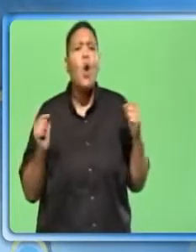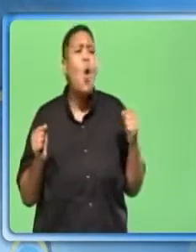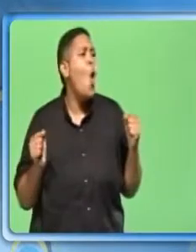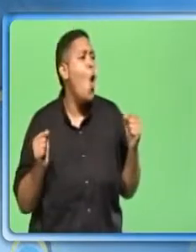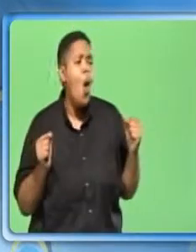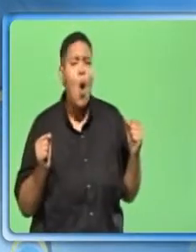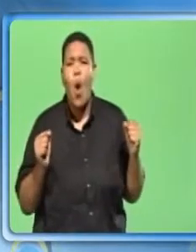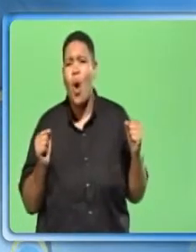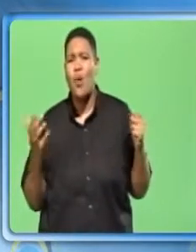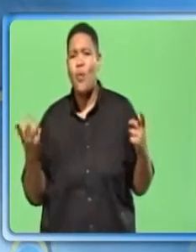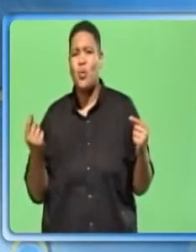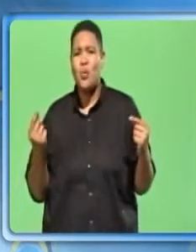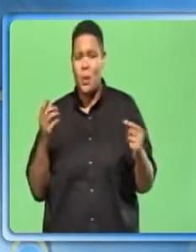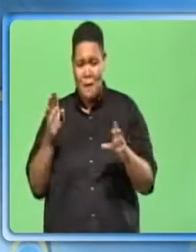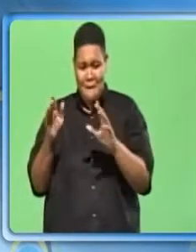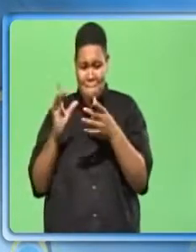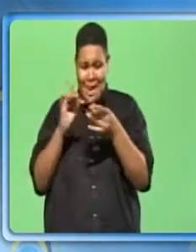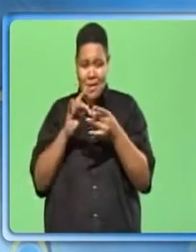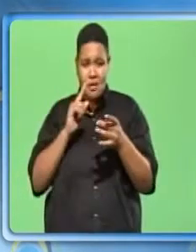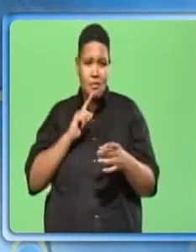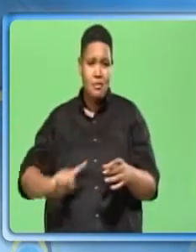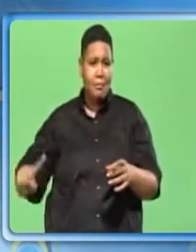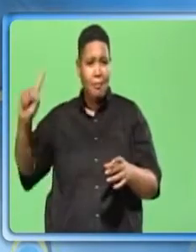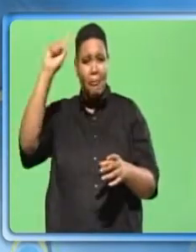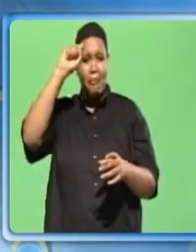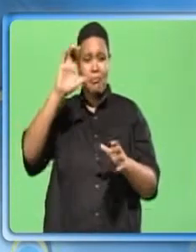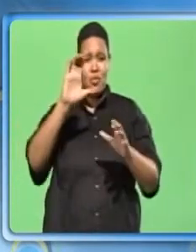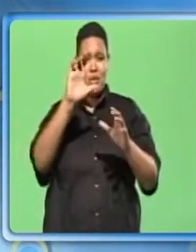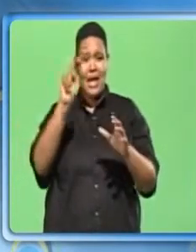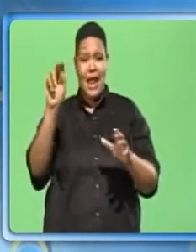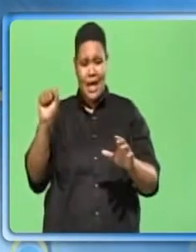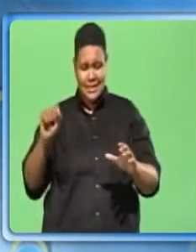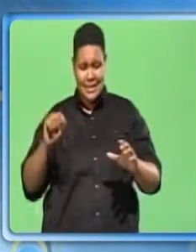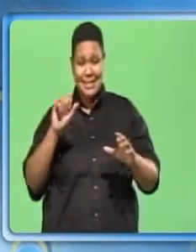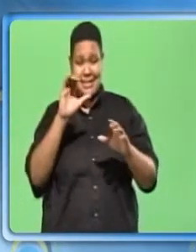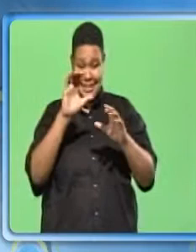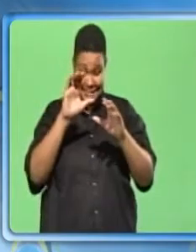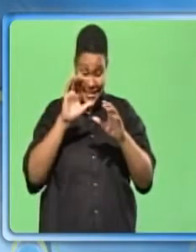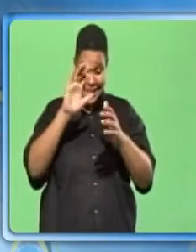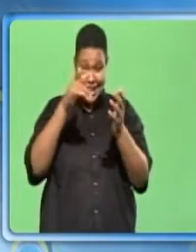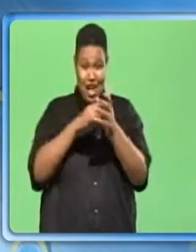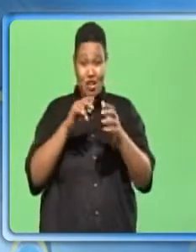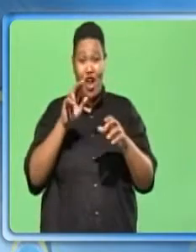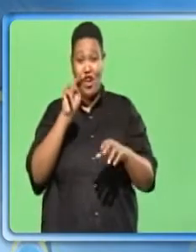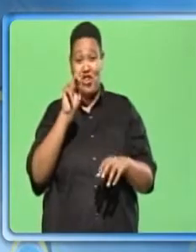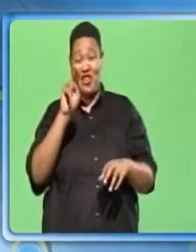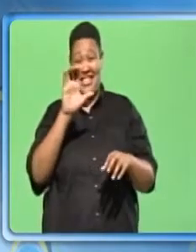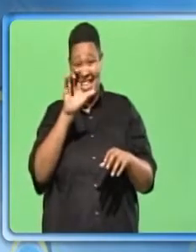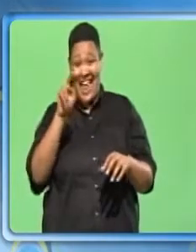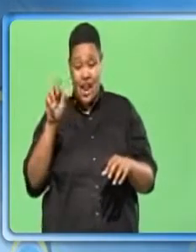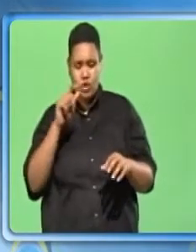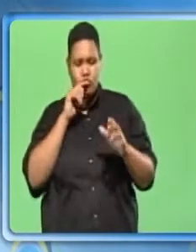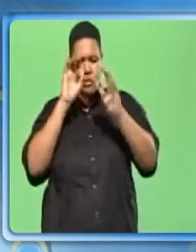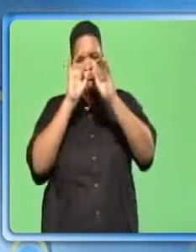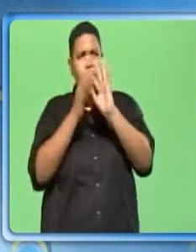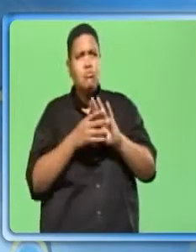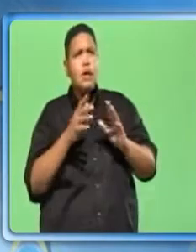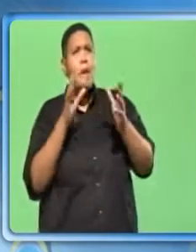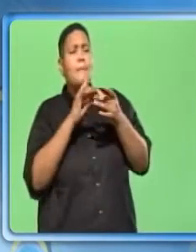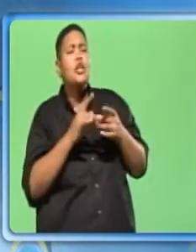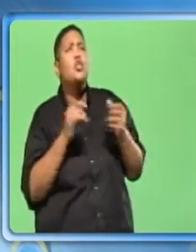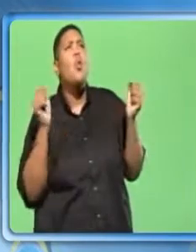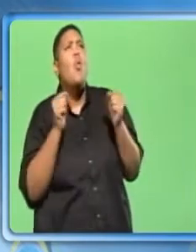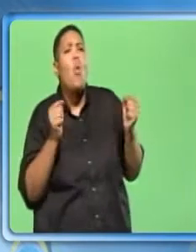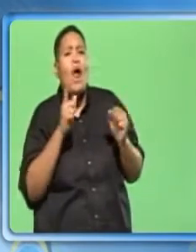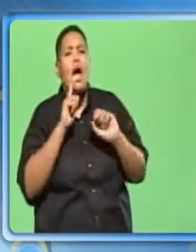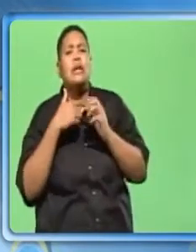cold, it sends the message to the central nervous system. The central nervous system interprets the message of being cold and